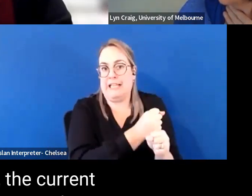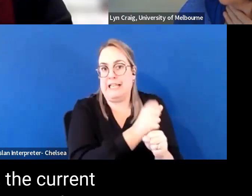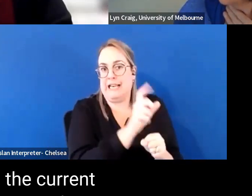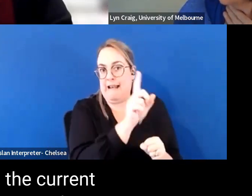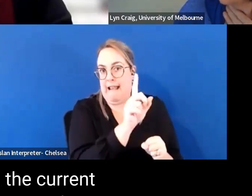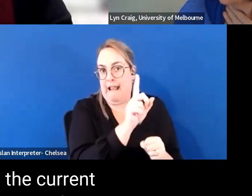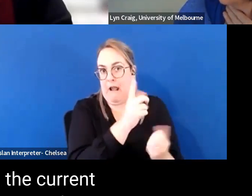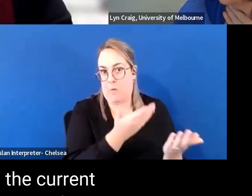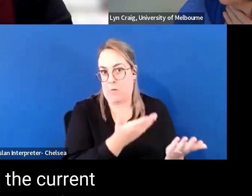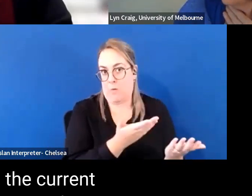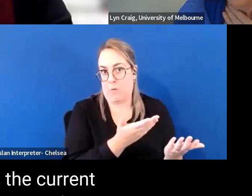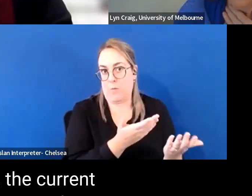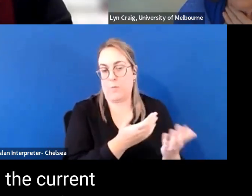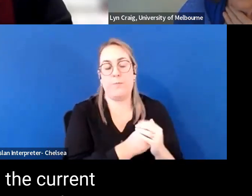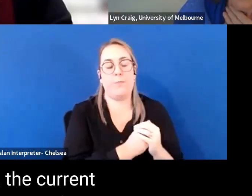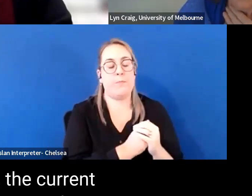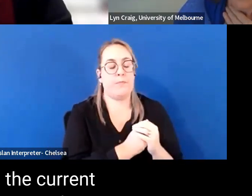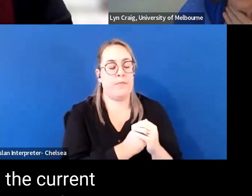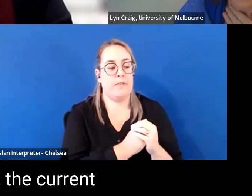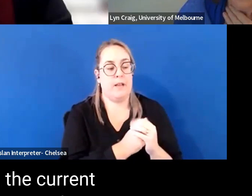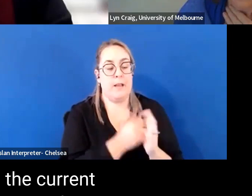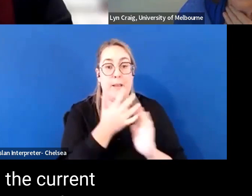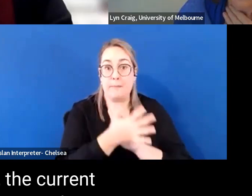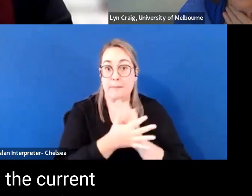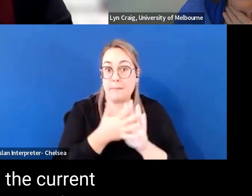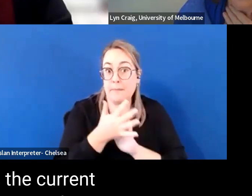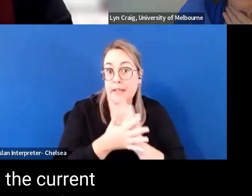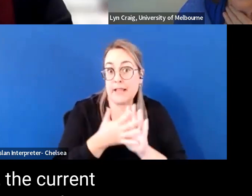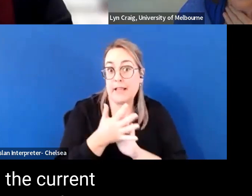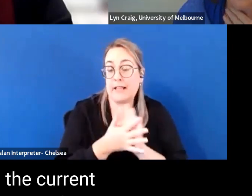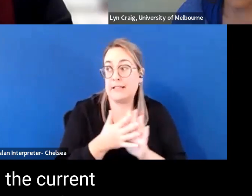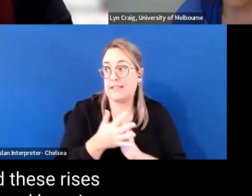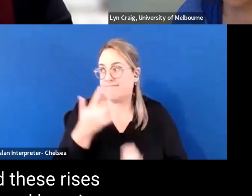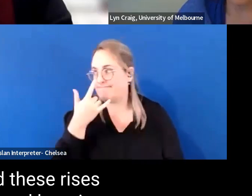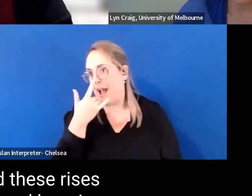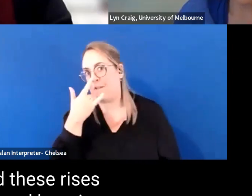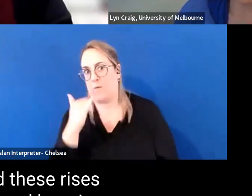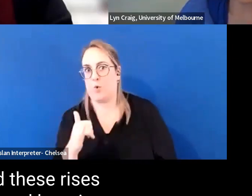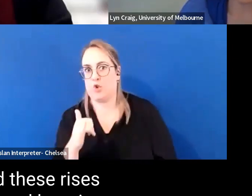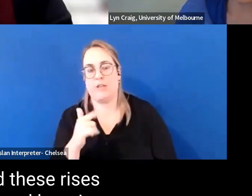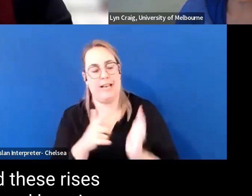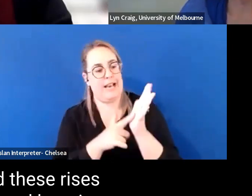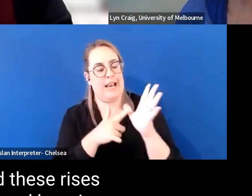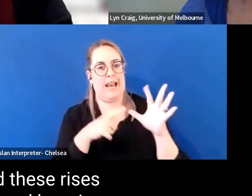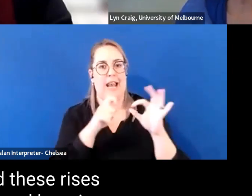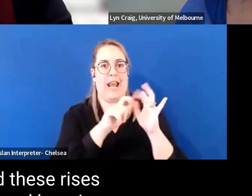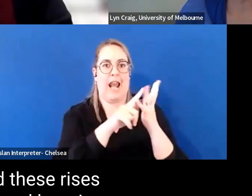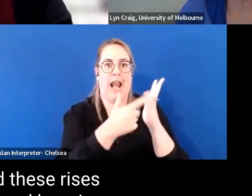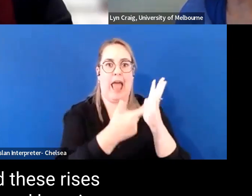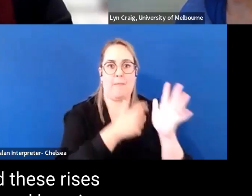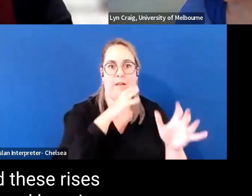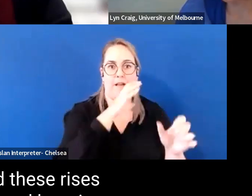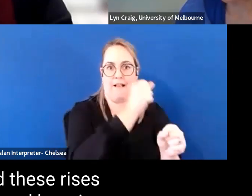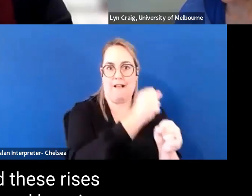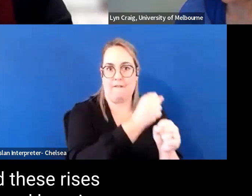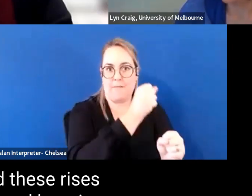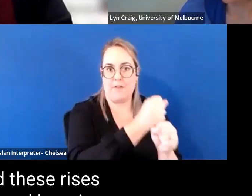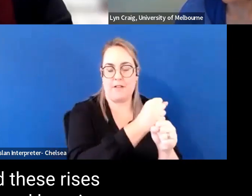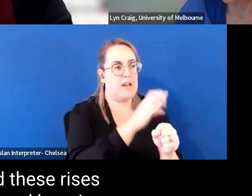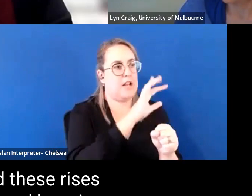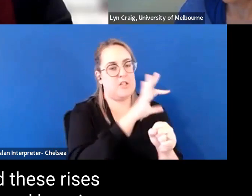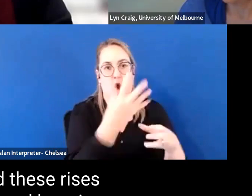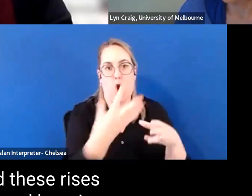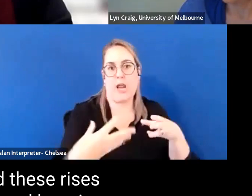Unfortunately, the current Labor government hasn't included these rises in the